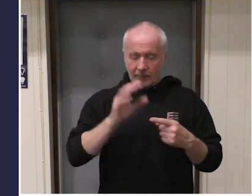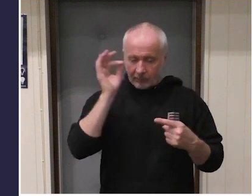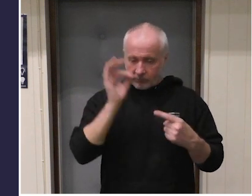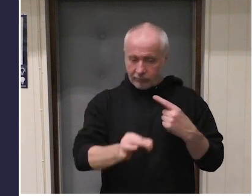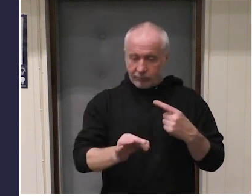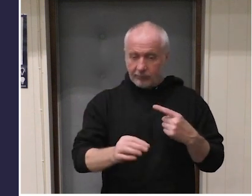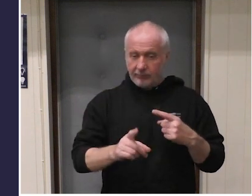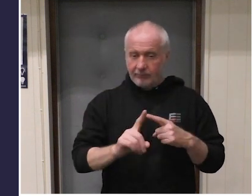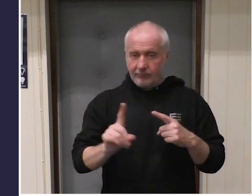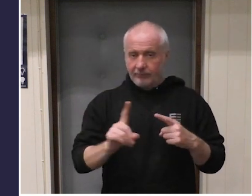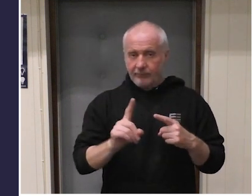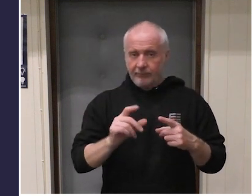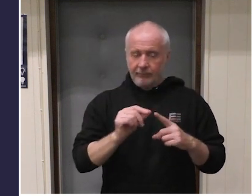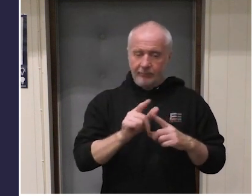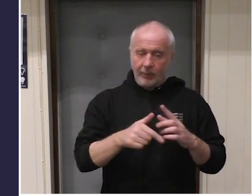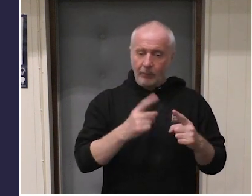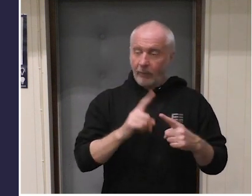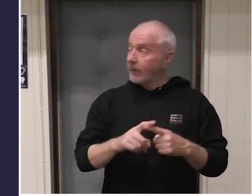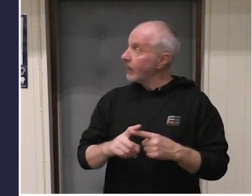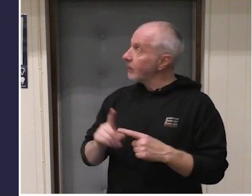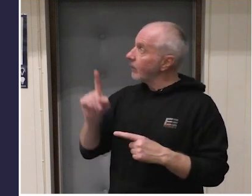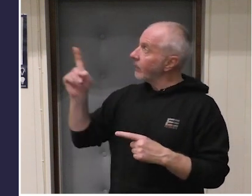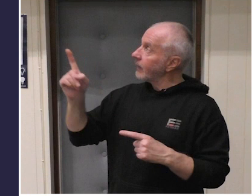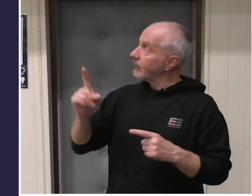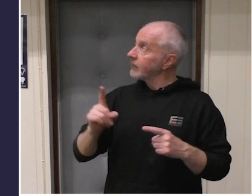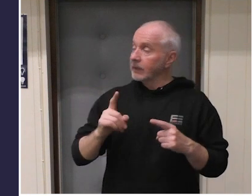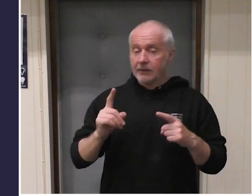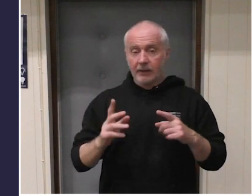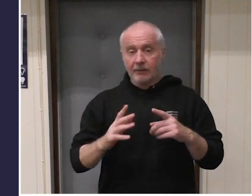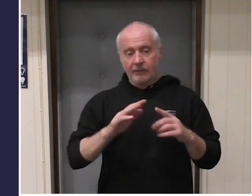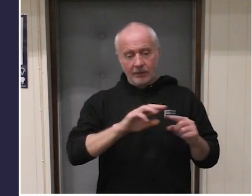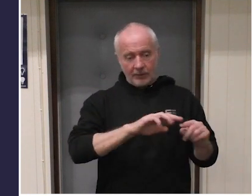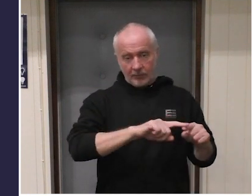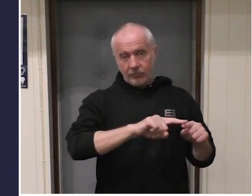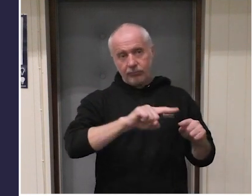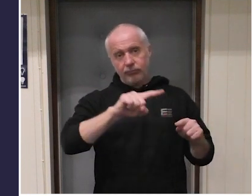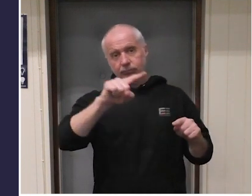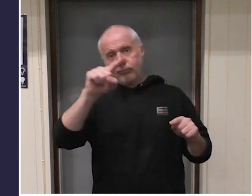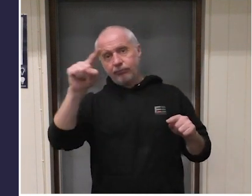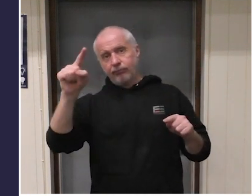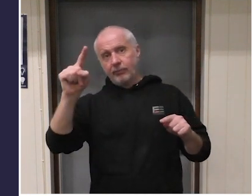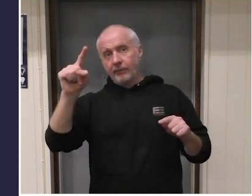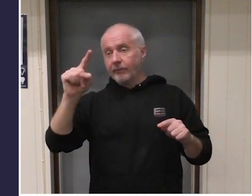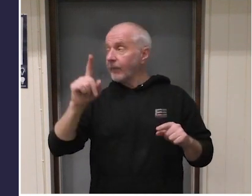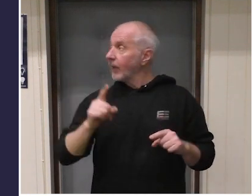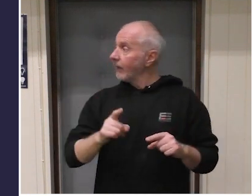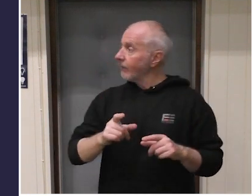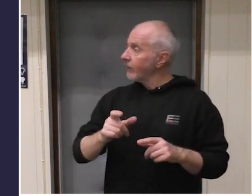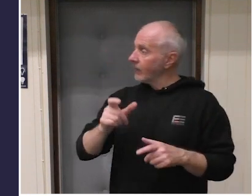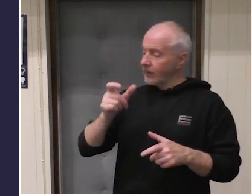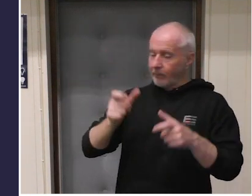okay? And we see the peak of the landscapes, the fitness landscapes up here somewhere. But as we decrease the population